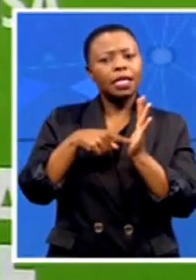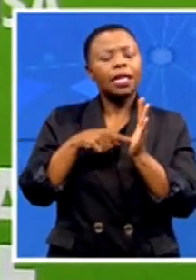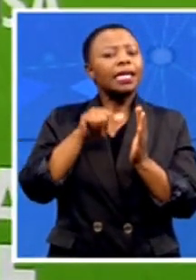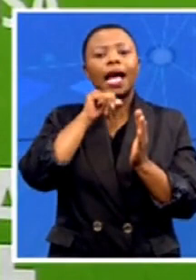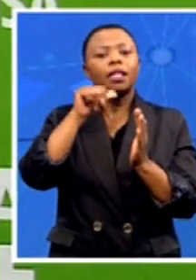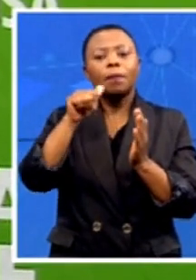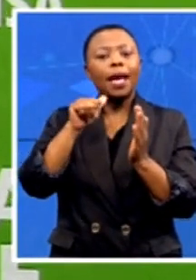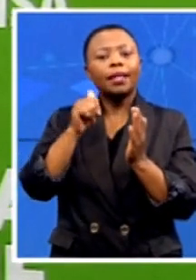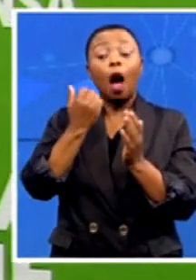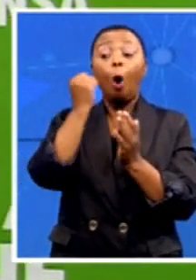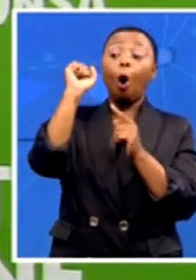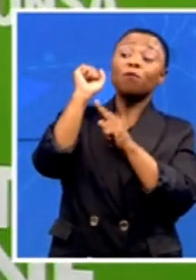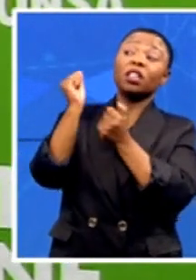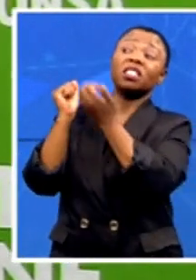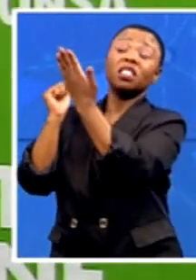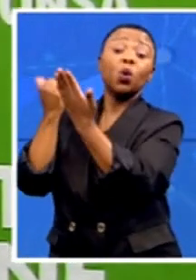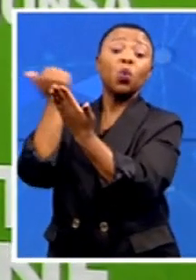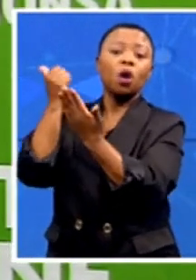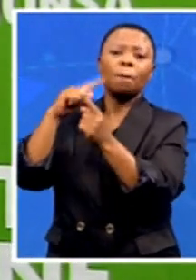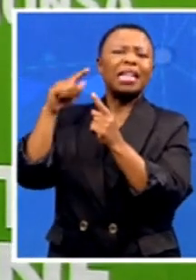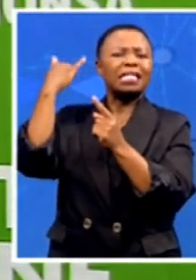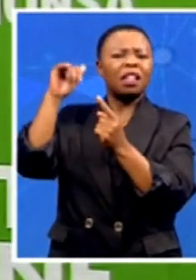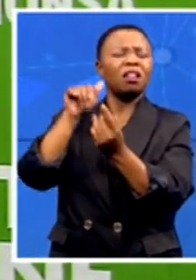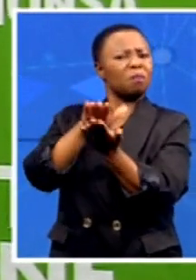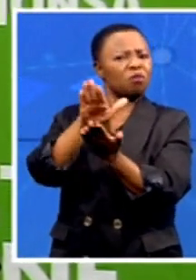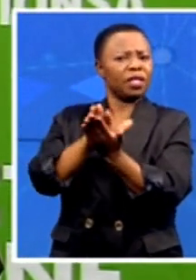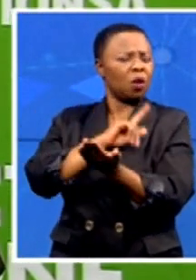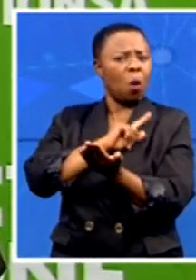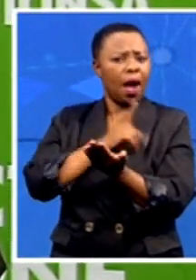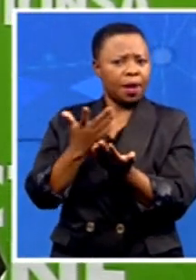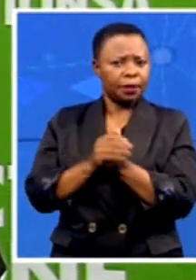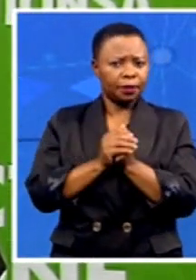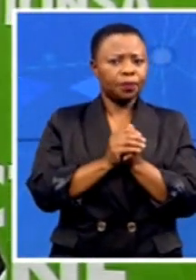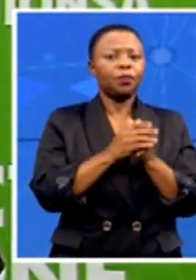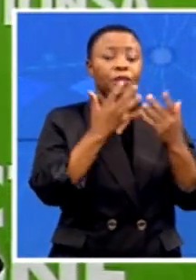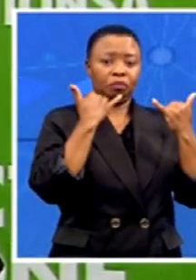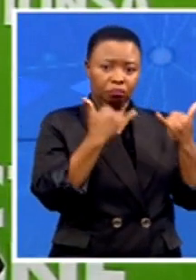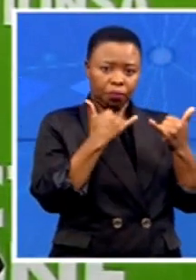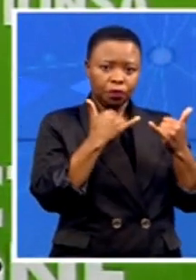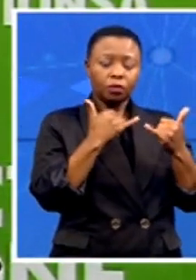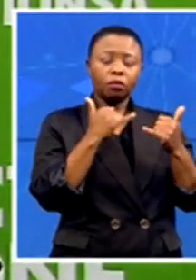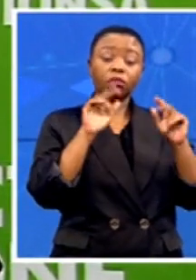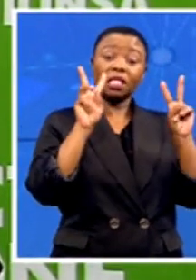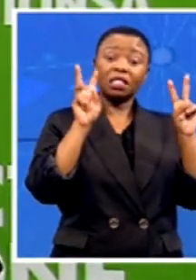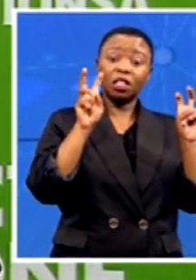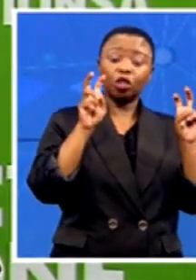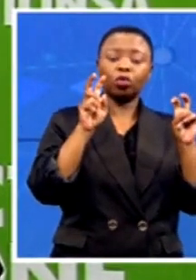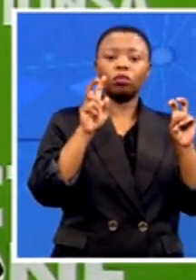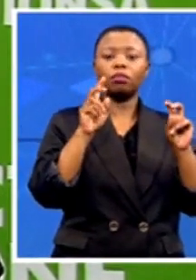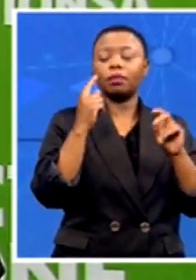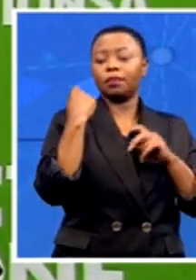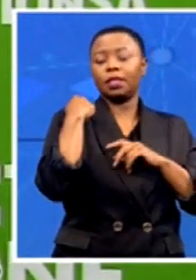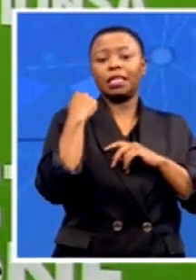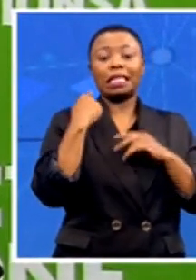with the IEC was to refer to the following. When we raised this issue on Sunday, the 3rd of October, it was